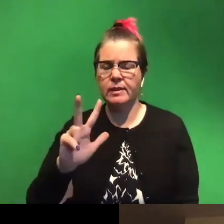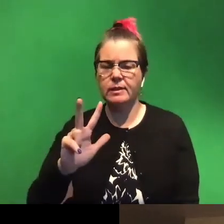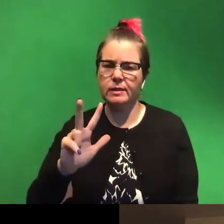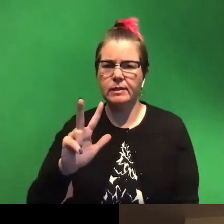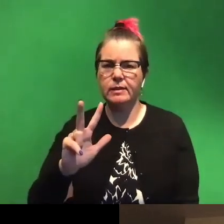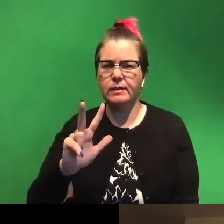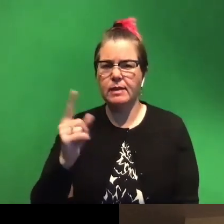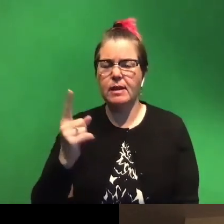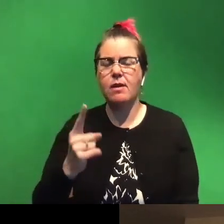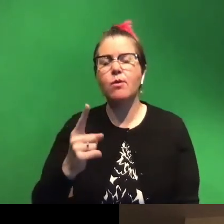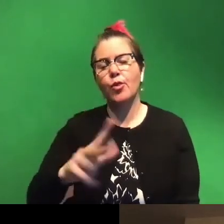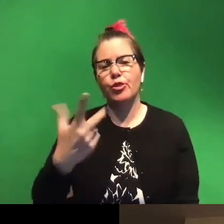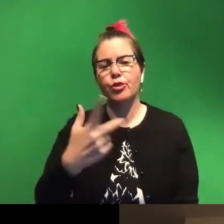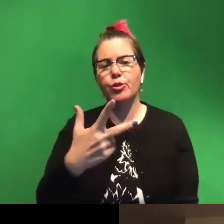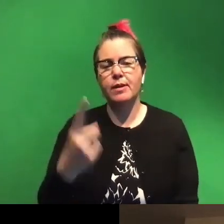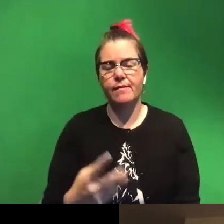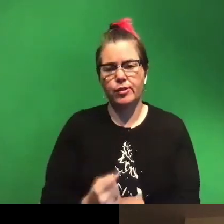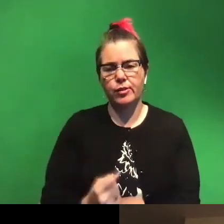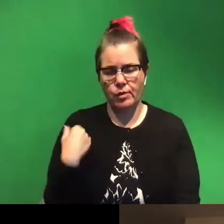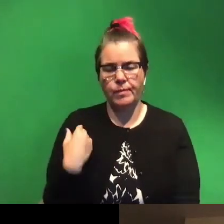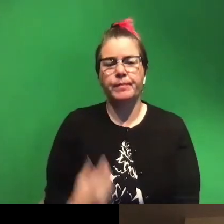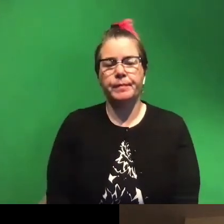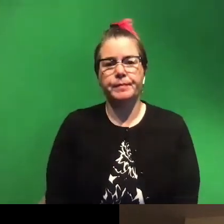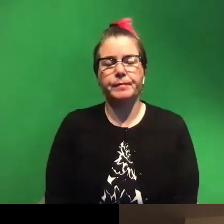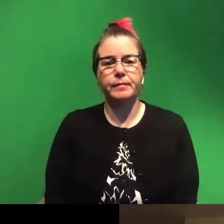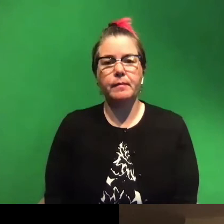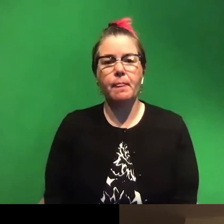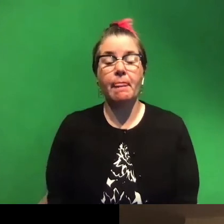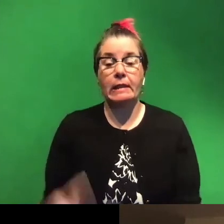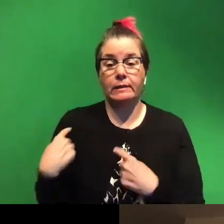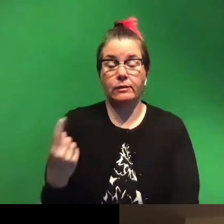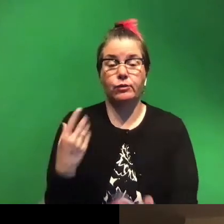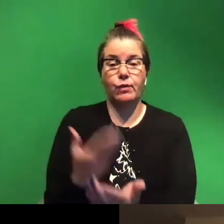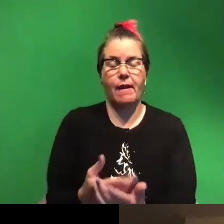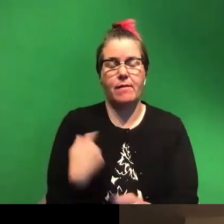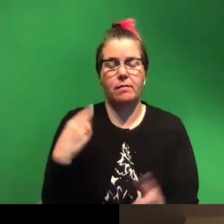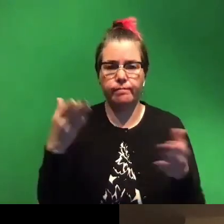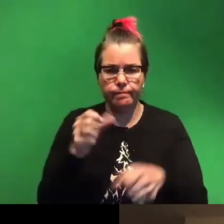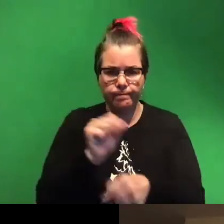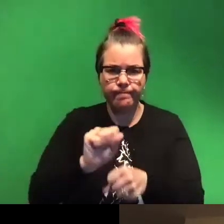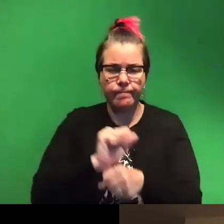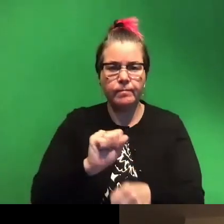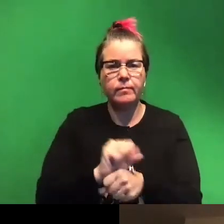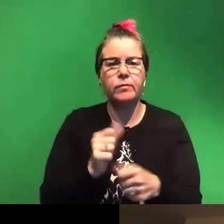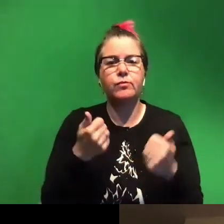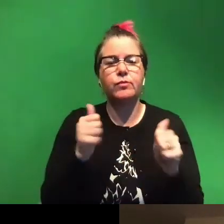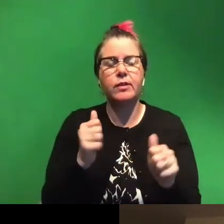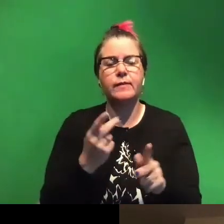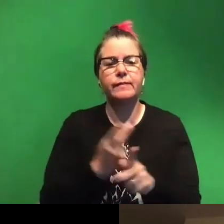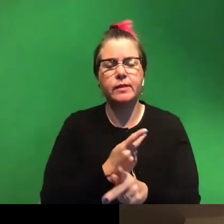3.5 years ago. And since I got here, I've been working on trying to find